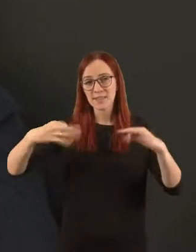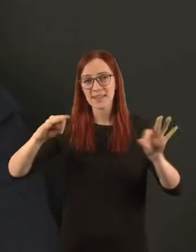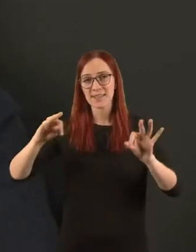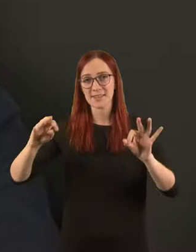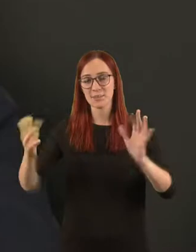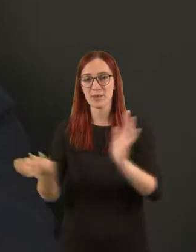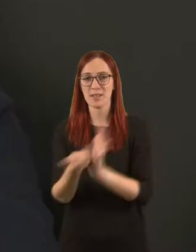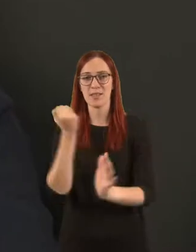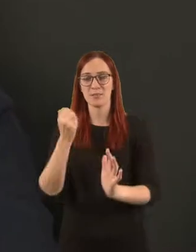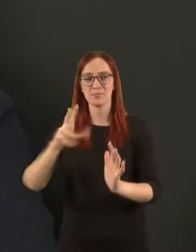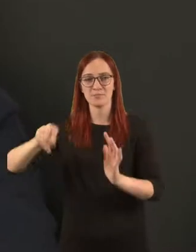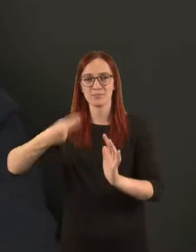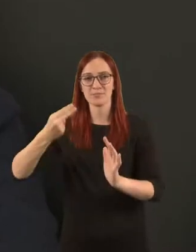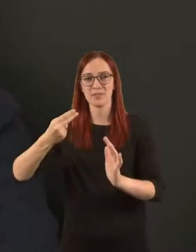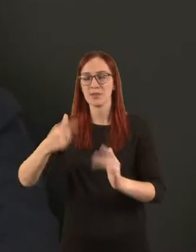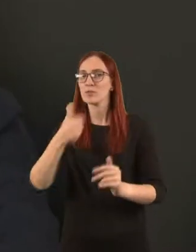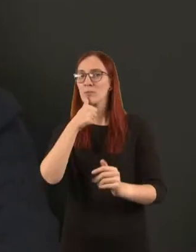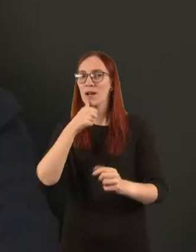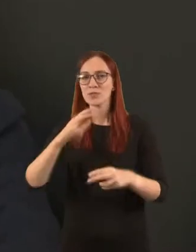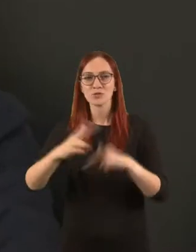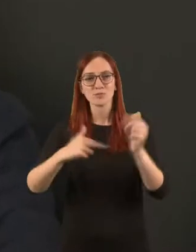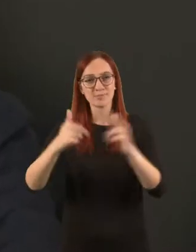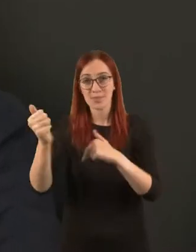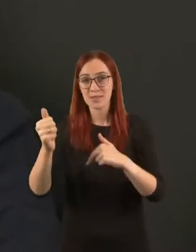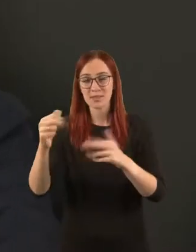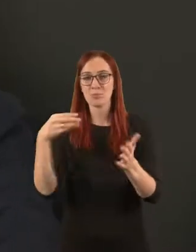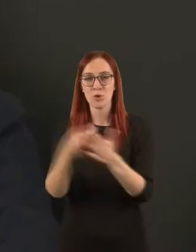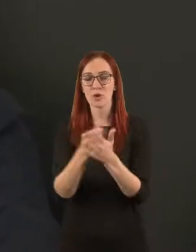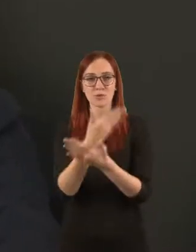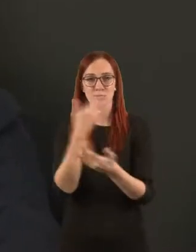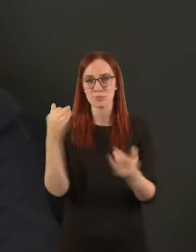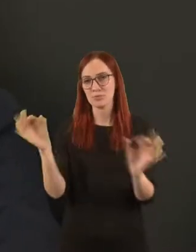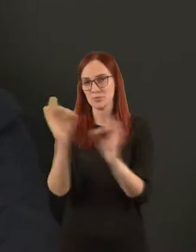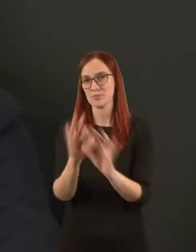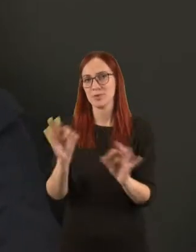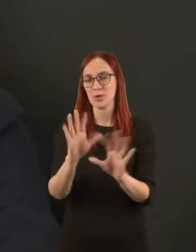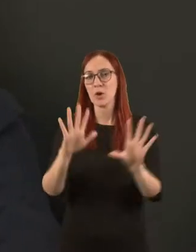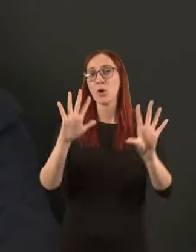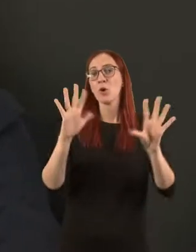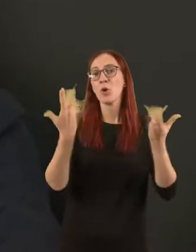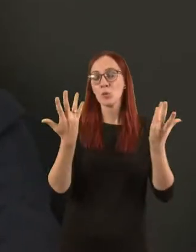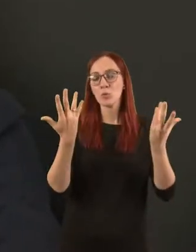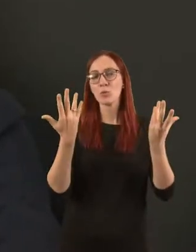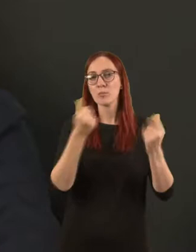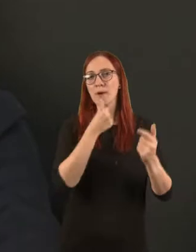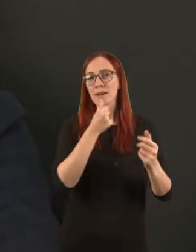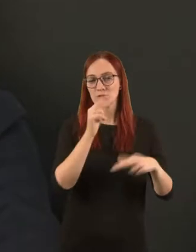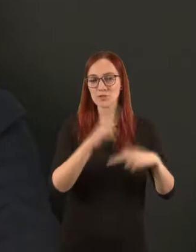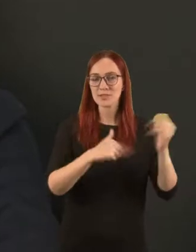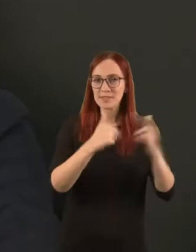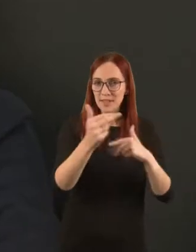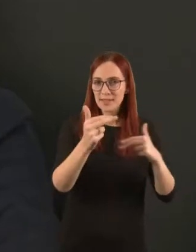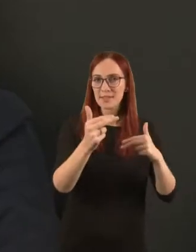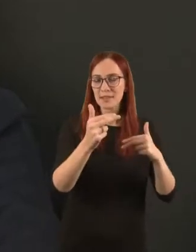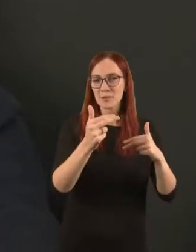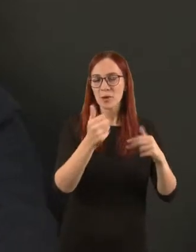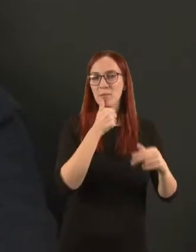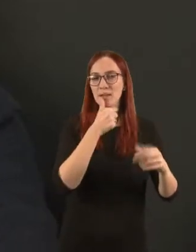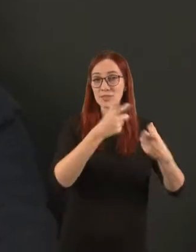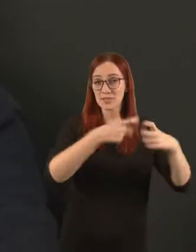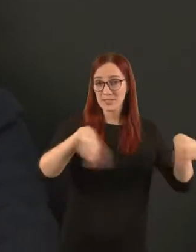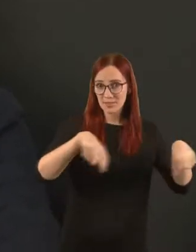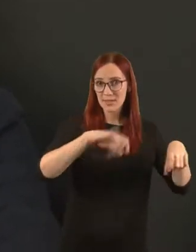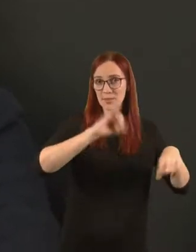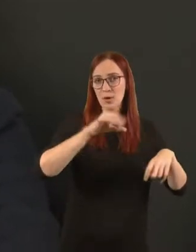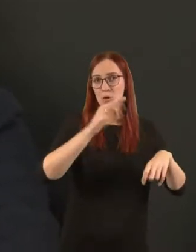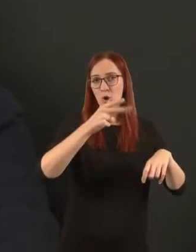What does it mean to take a construction permit and to build a house where there is no infrastructure?